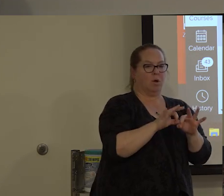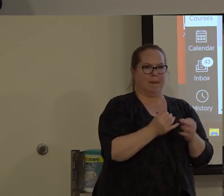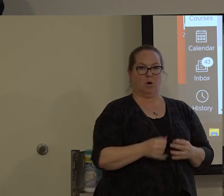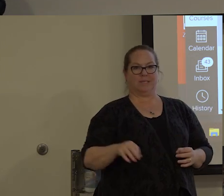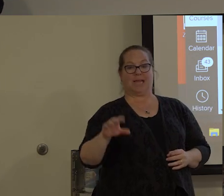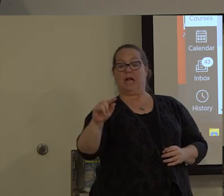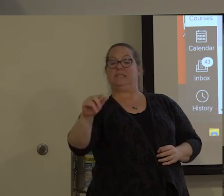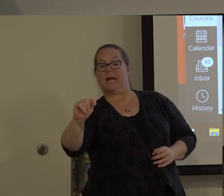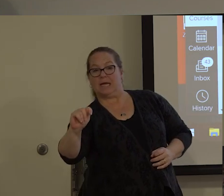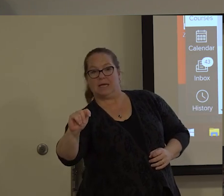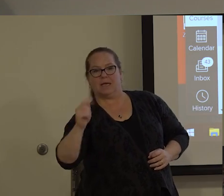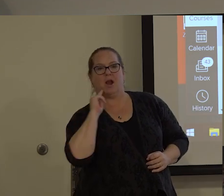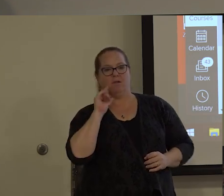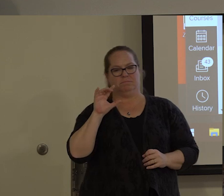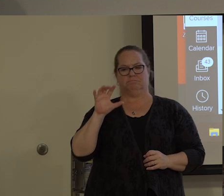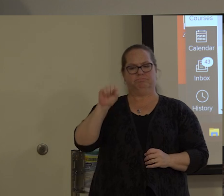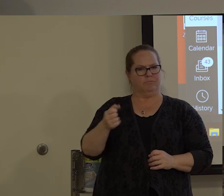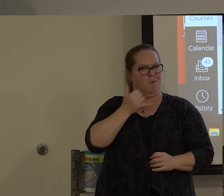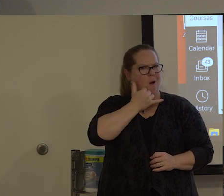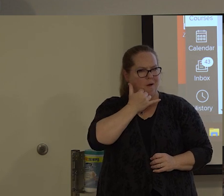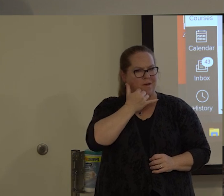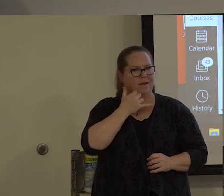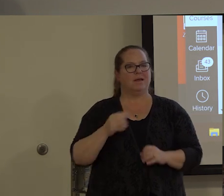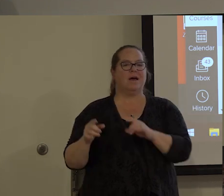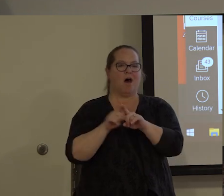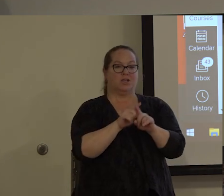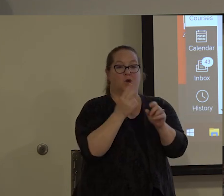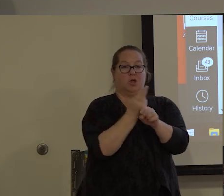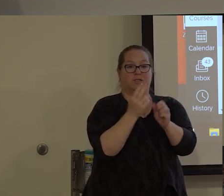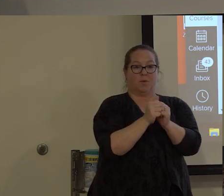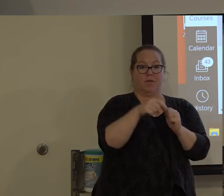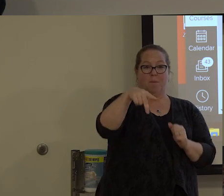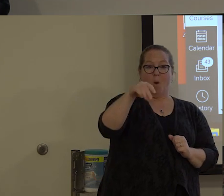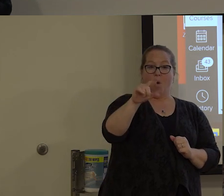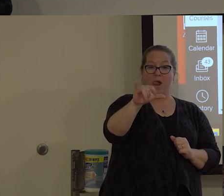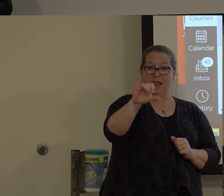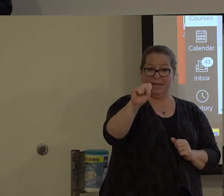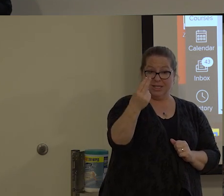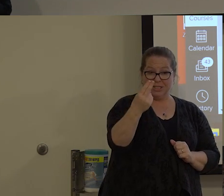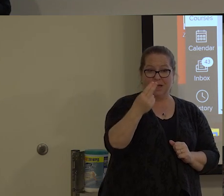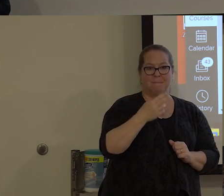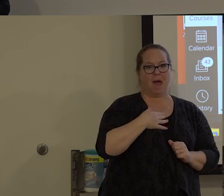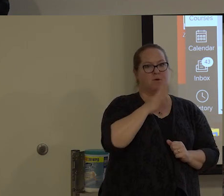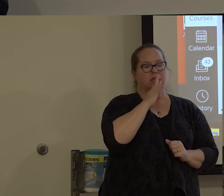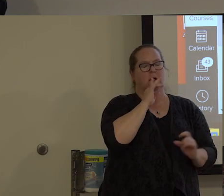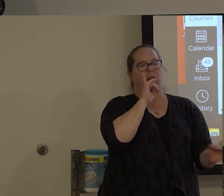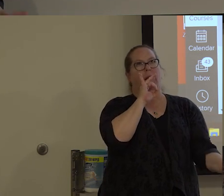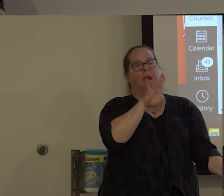importante, it will catch that. I've also been using this with Polish. My Polish pronunciation is terrible, but like I've